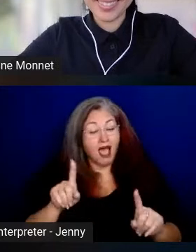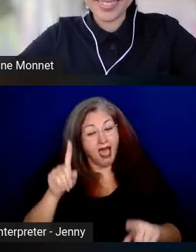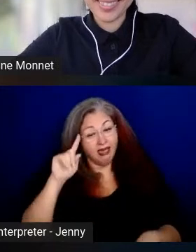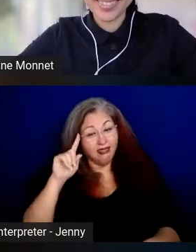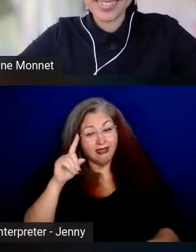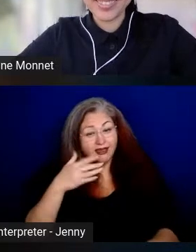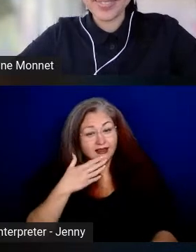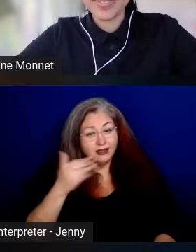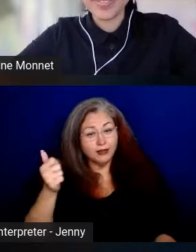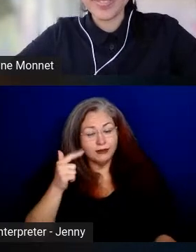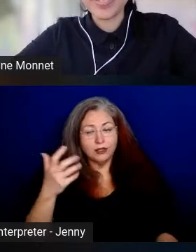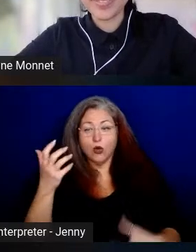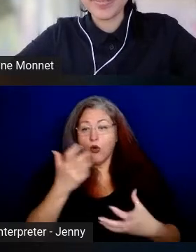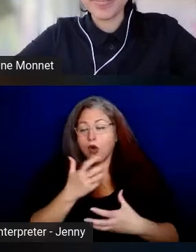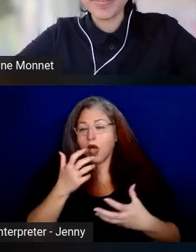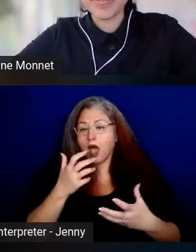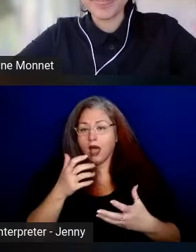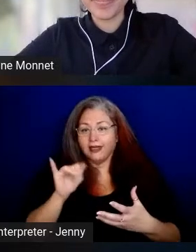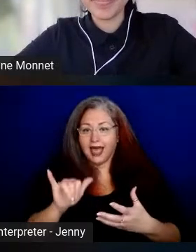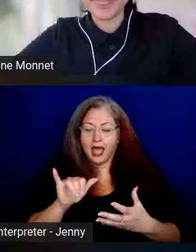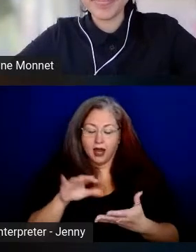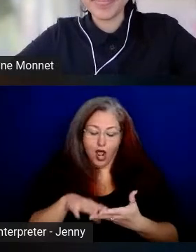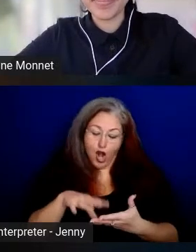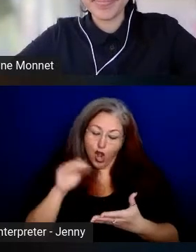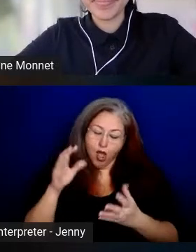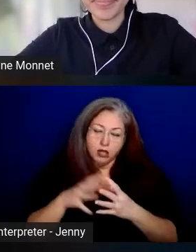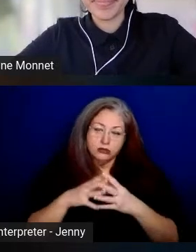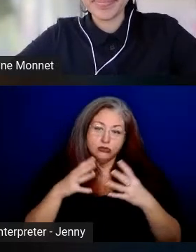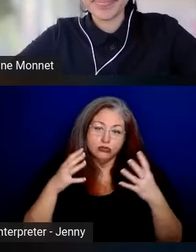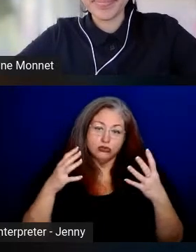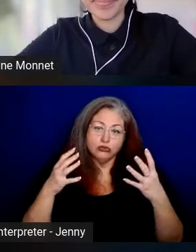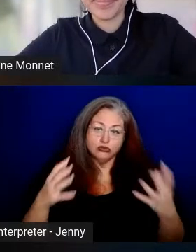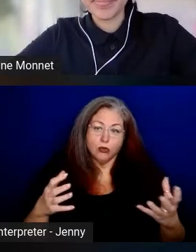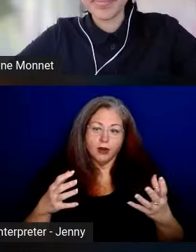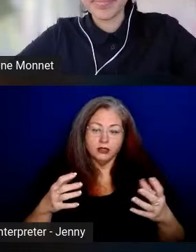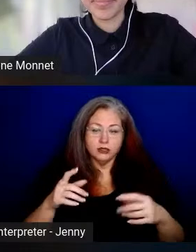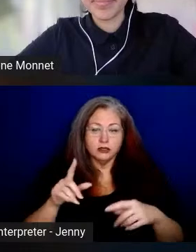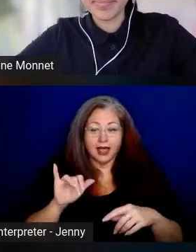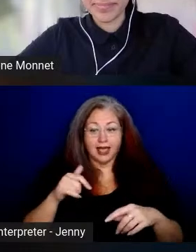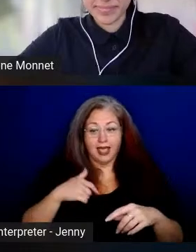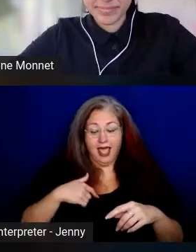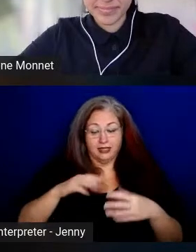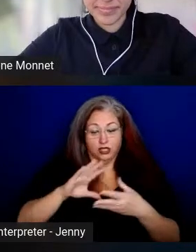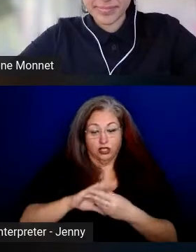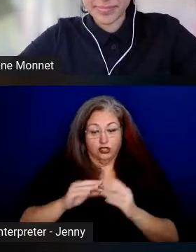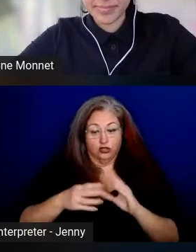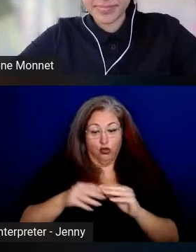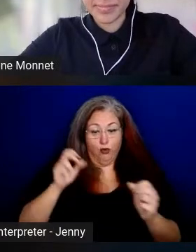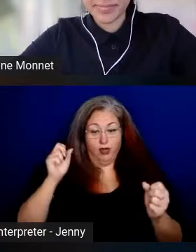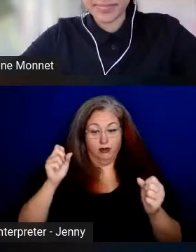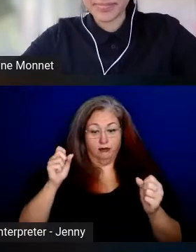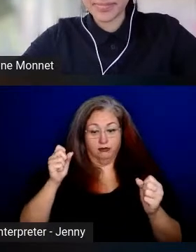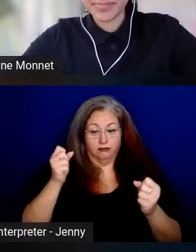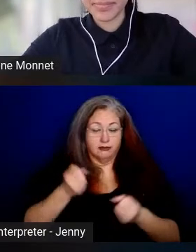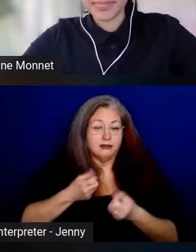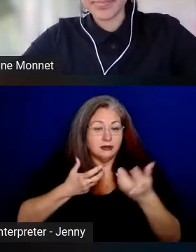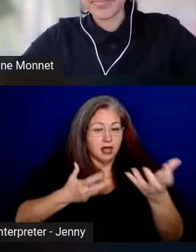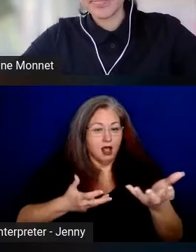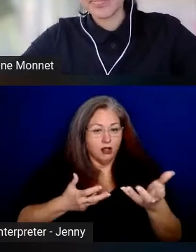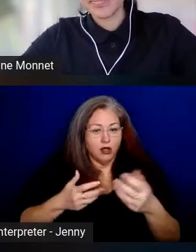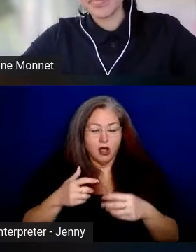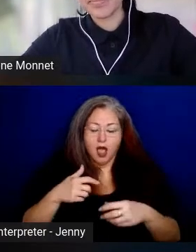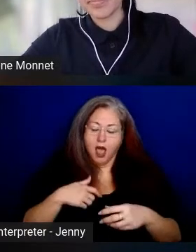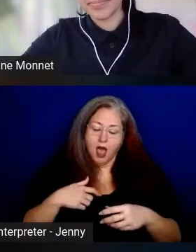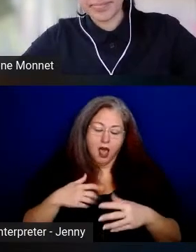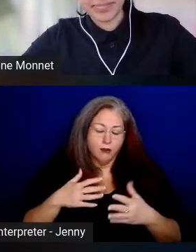it was such a great learning tool. And I actually think, as a storyteller of, I'm very grateful